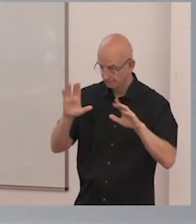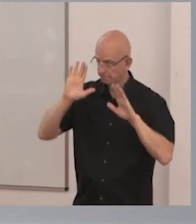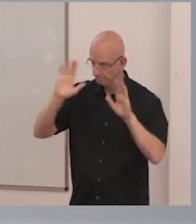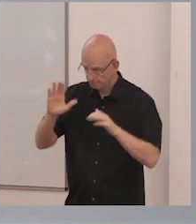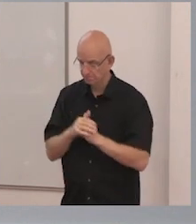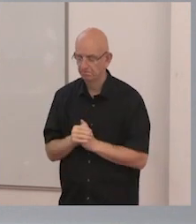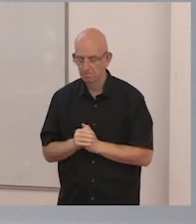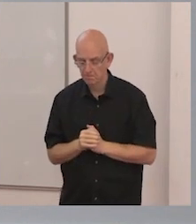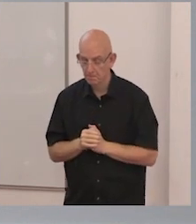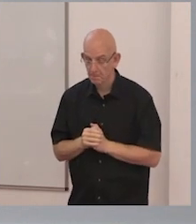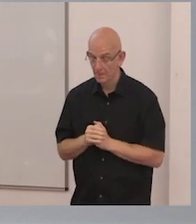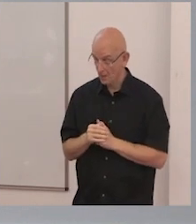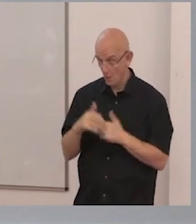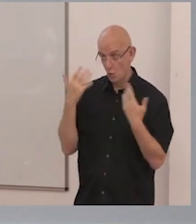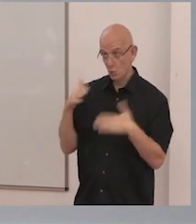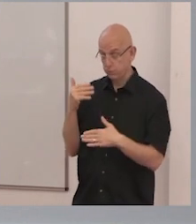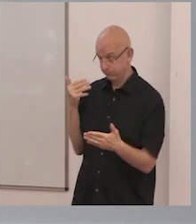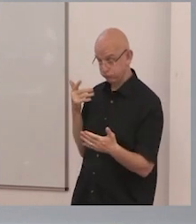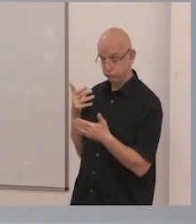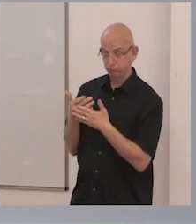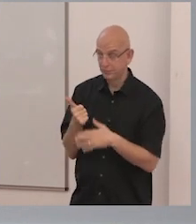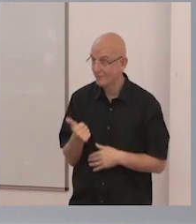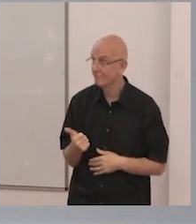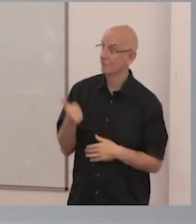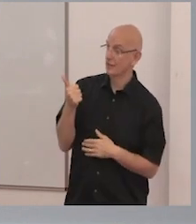prohibits discrimination on the grounds of disability.